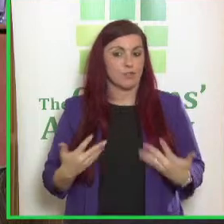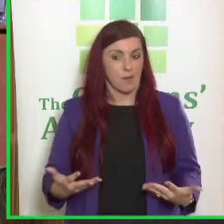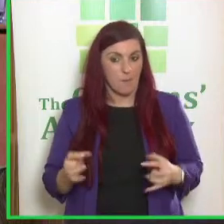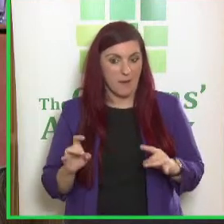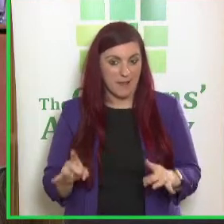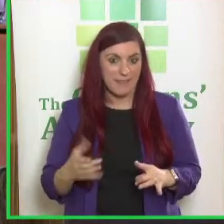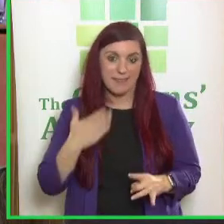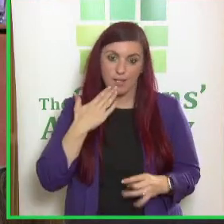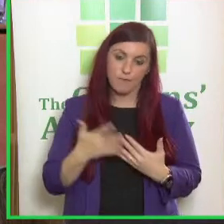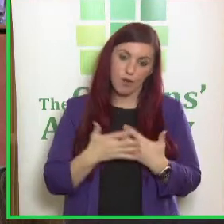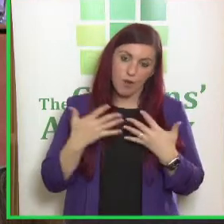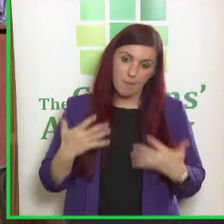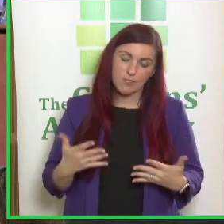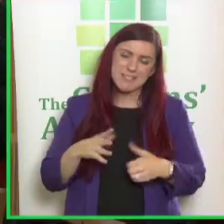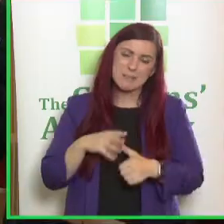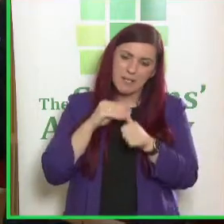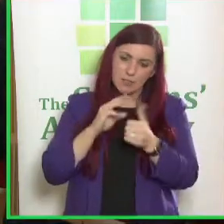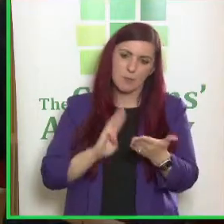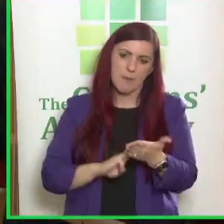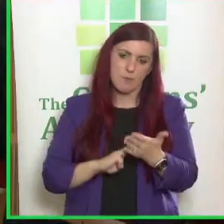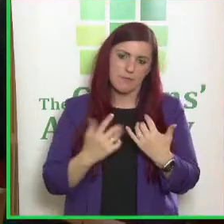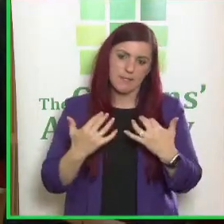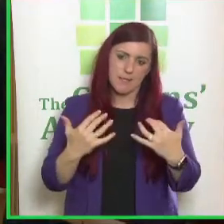once again, especially to the members of the Assembly.